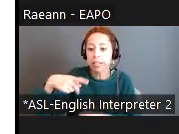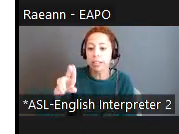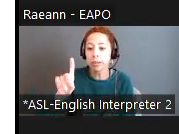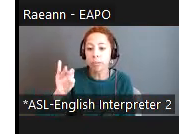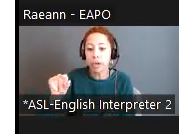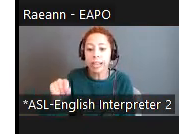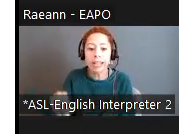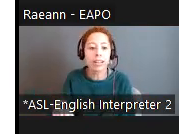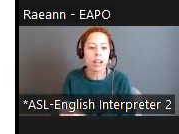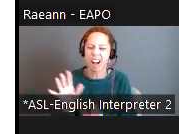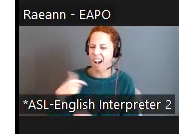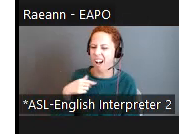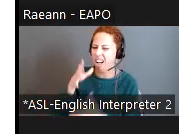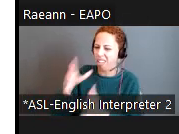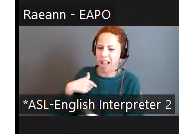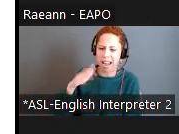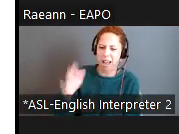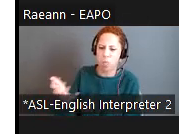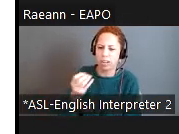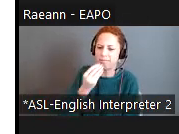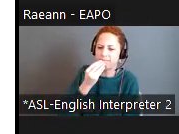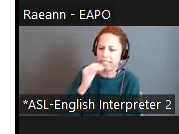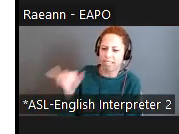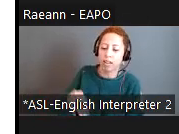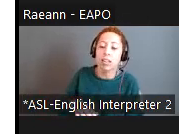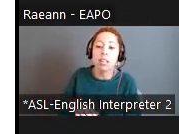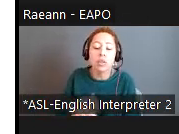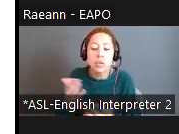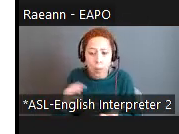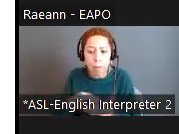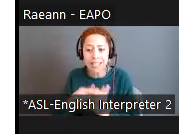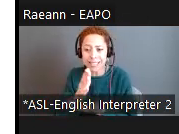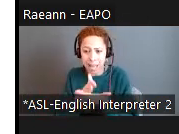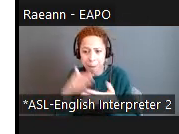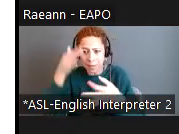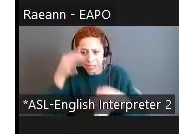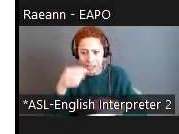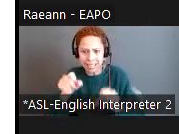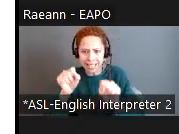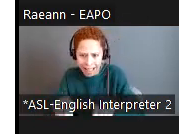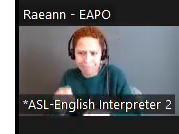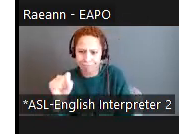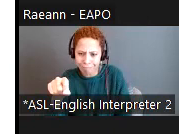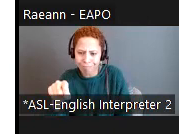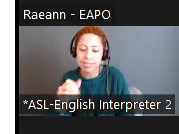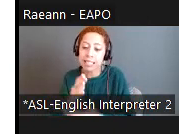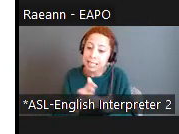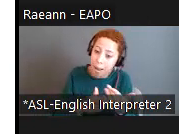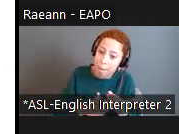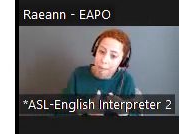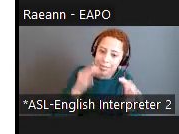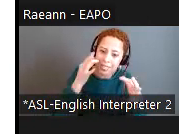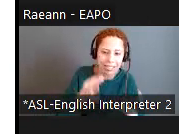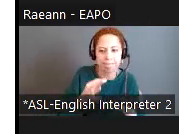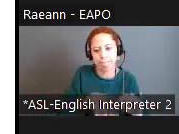want to eat pudding ever again. So they still have capacity to make some decisions and understand things, but they might not in other